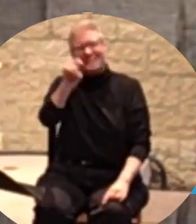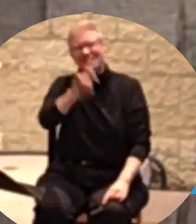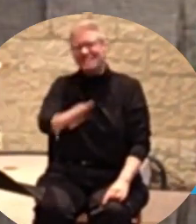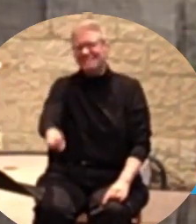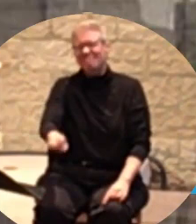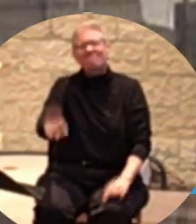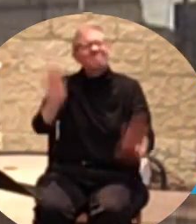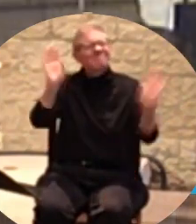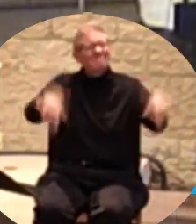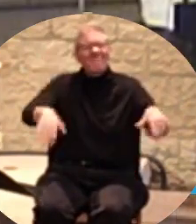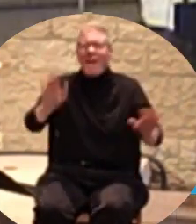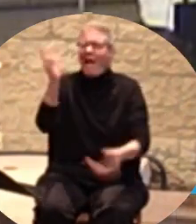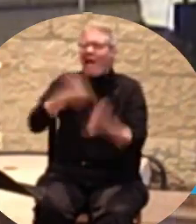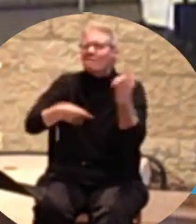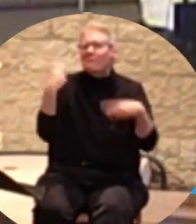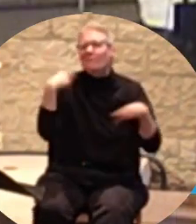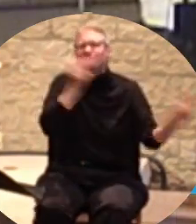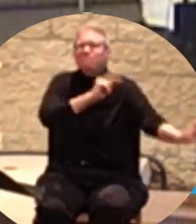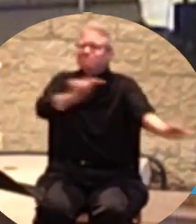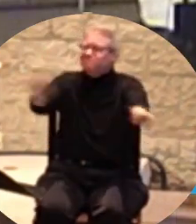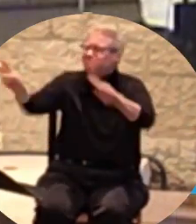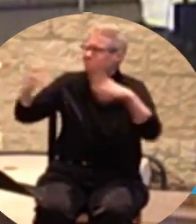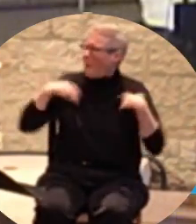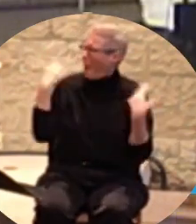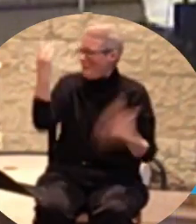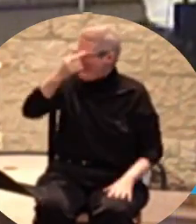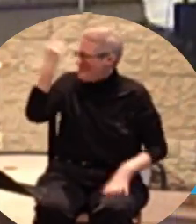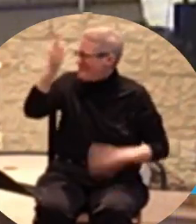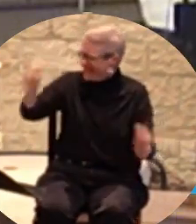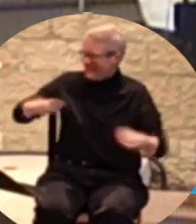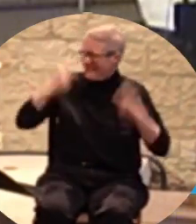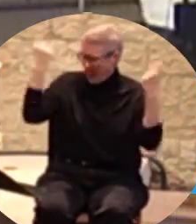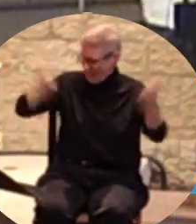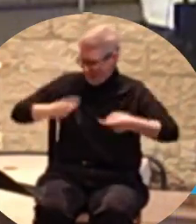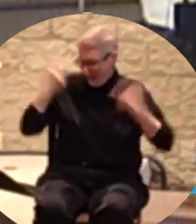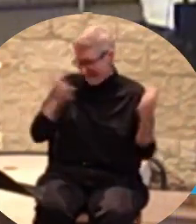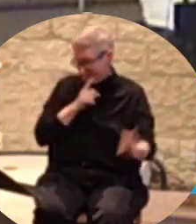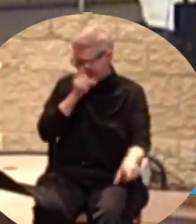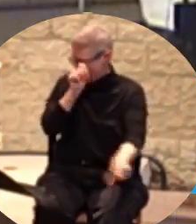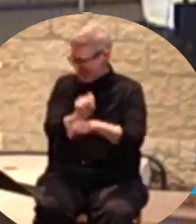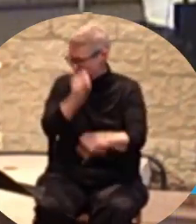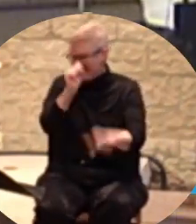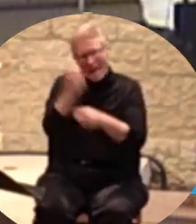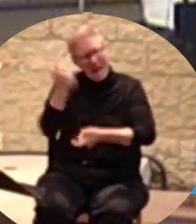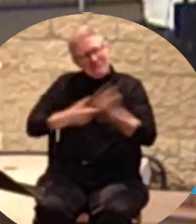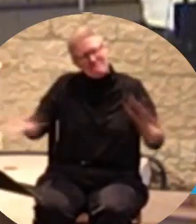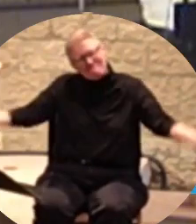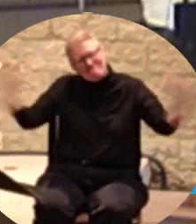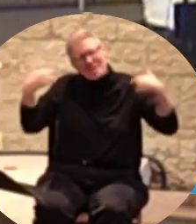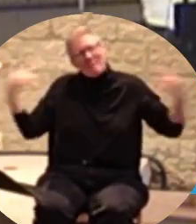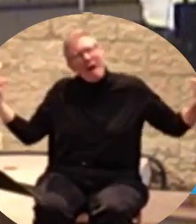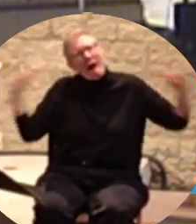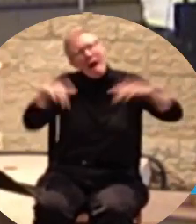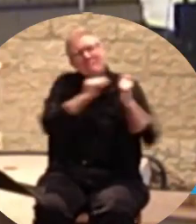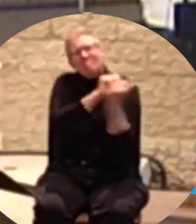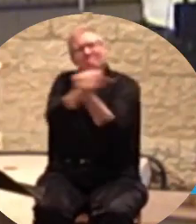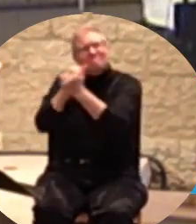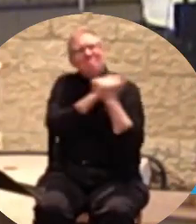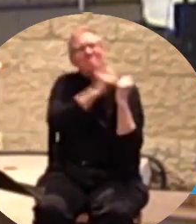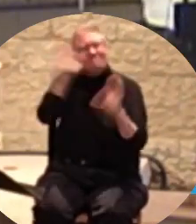Everybody look around, cause there's a reason to rejoice, you see. Everybody come out, let's commence to singing